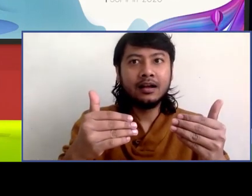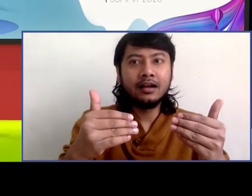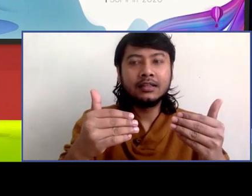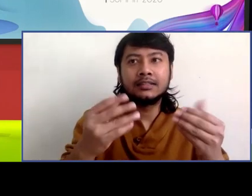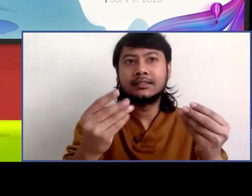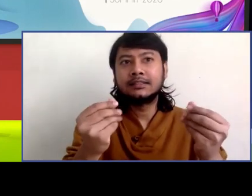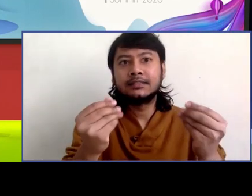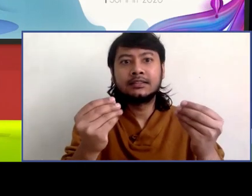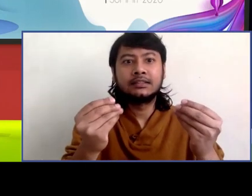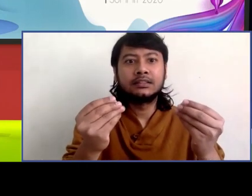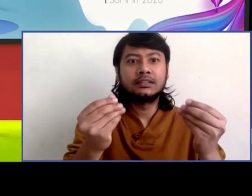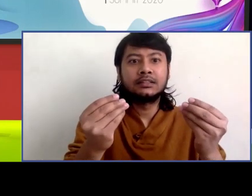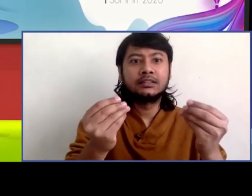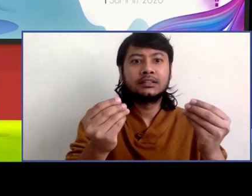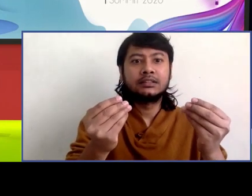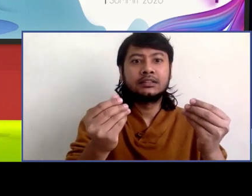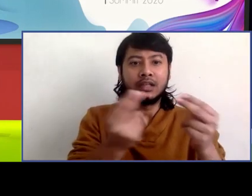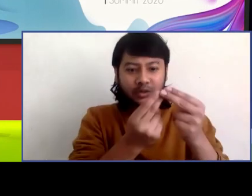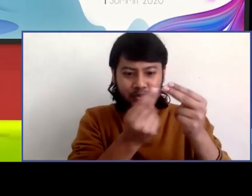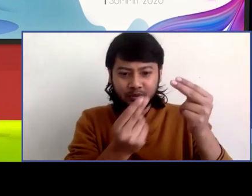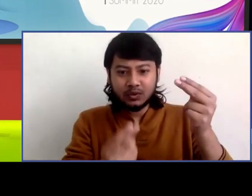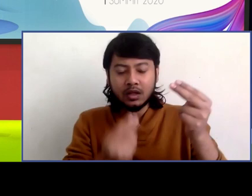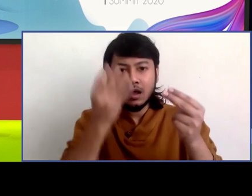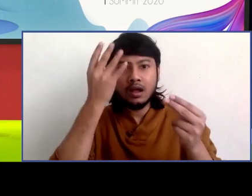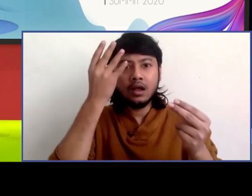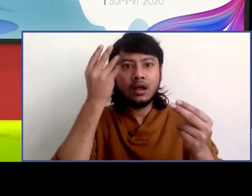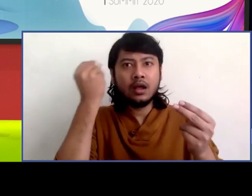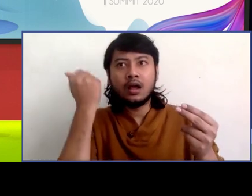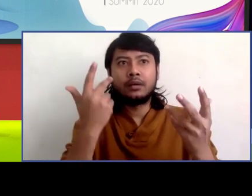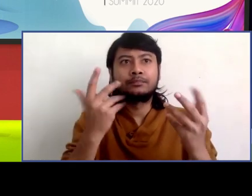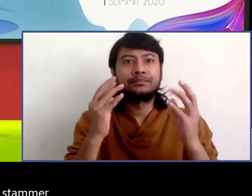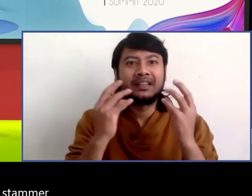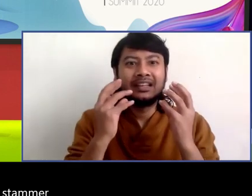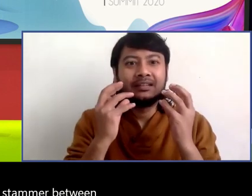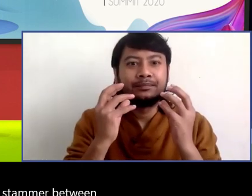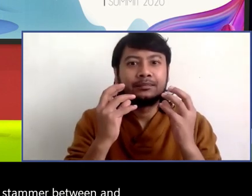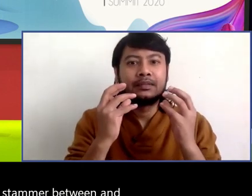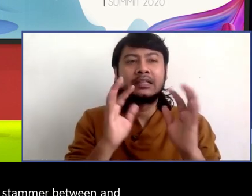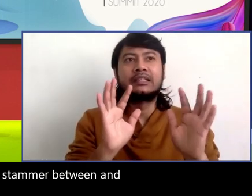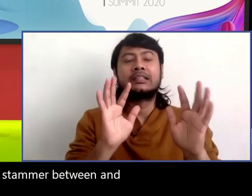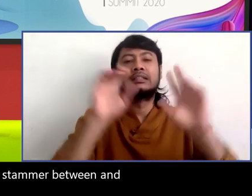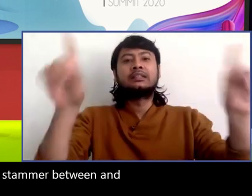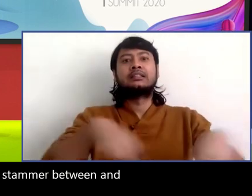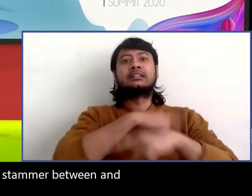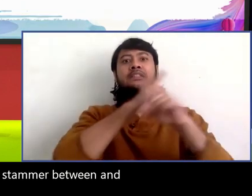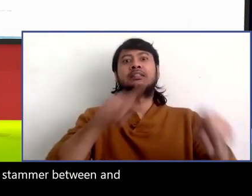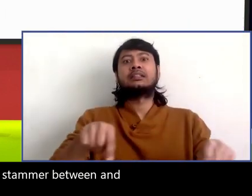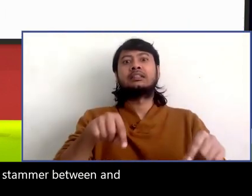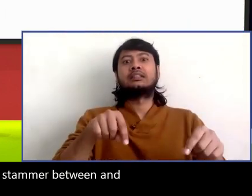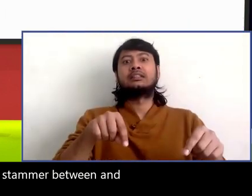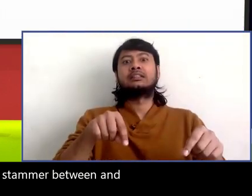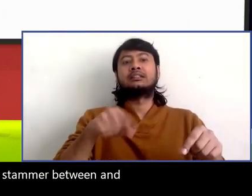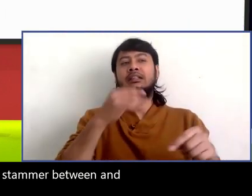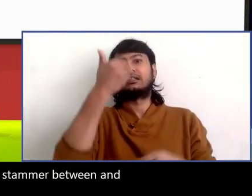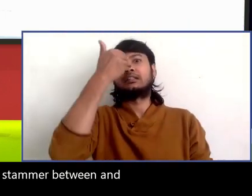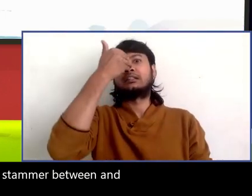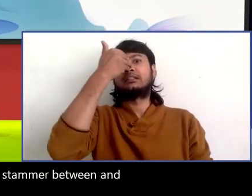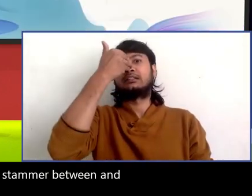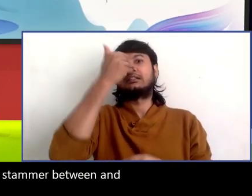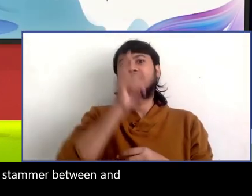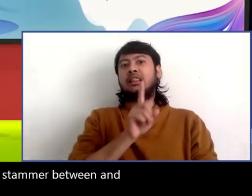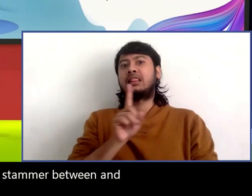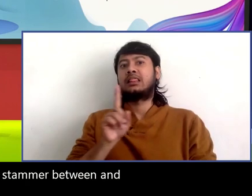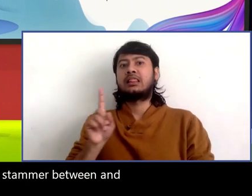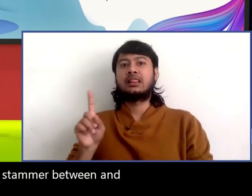day, I just used to stammer in between and just come down off stage. And this made me